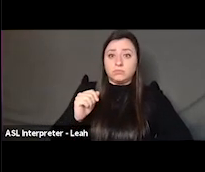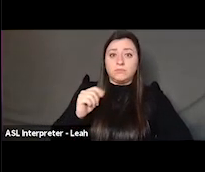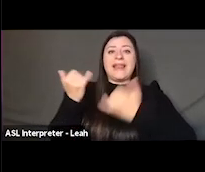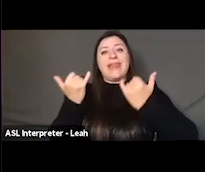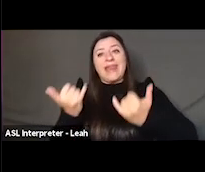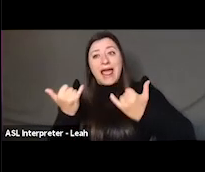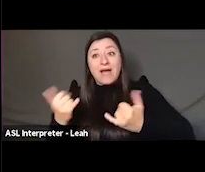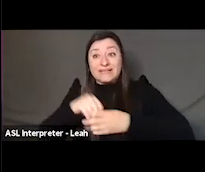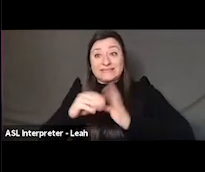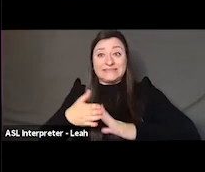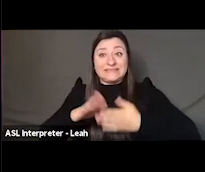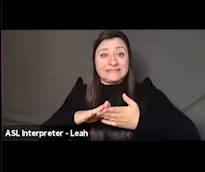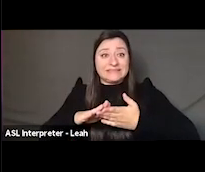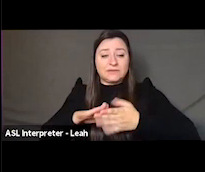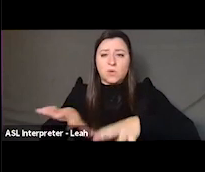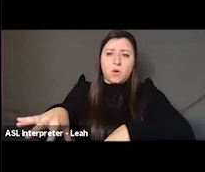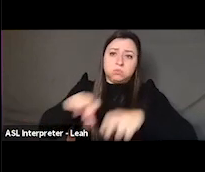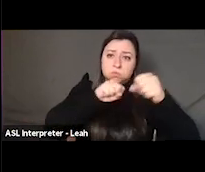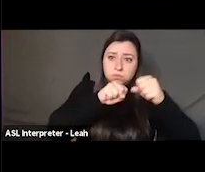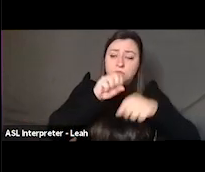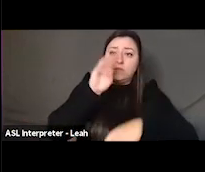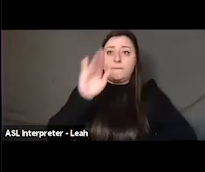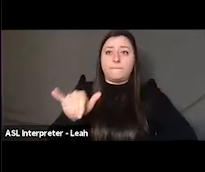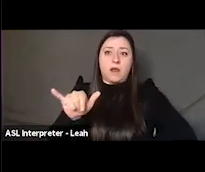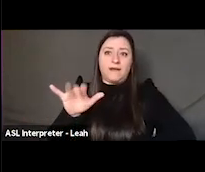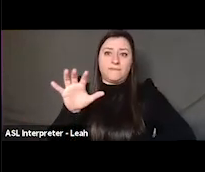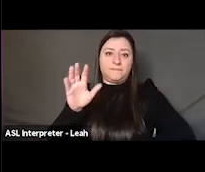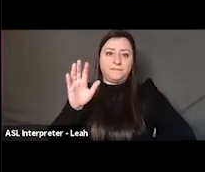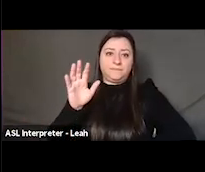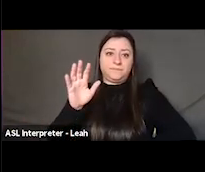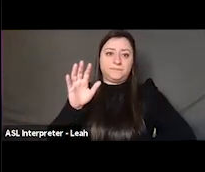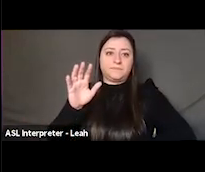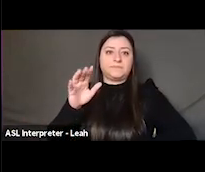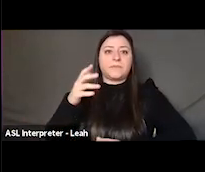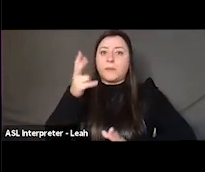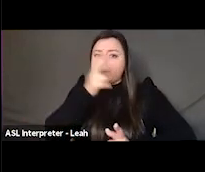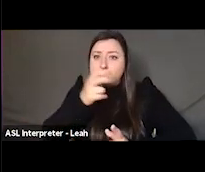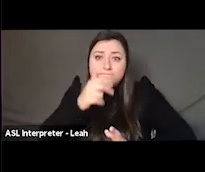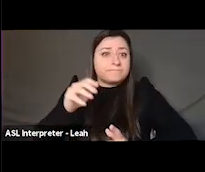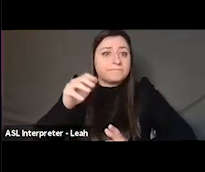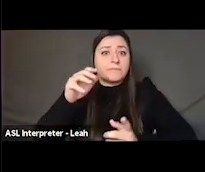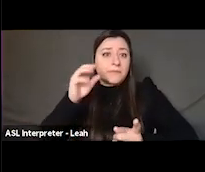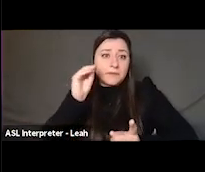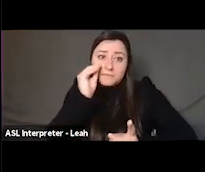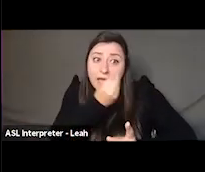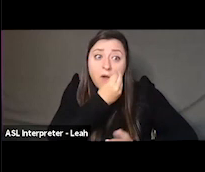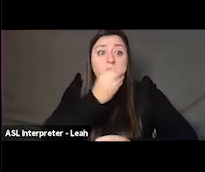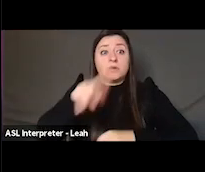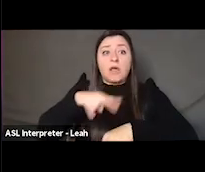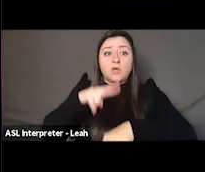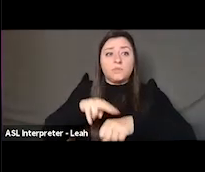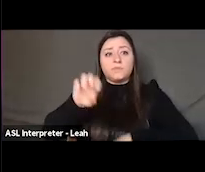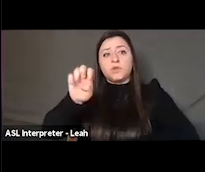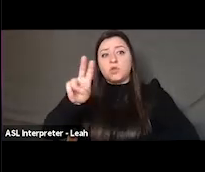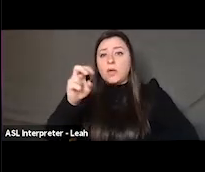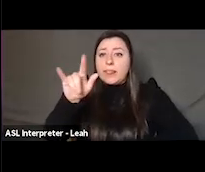overtaken by these invasive and exotic species, some of which, like the eucalyptus, which is an invasive species